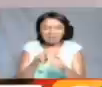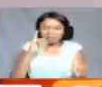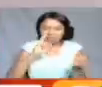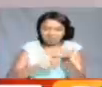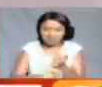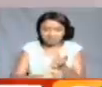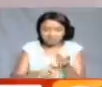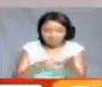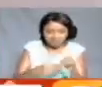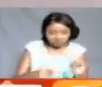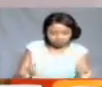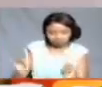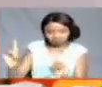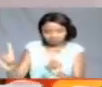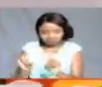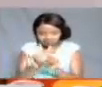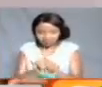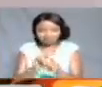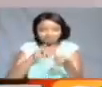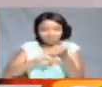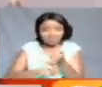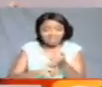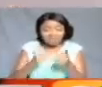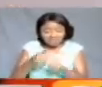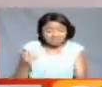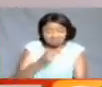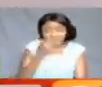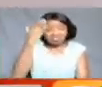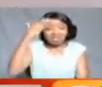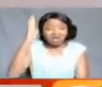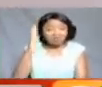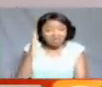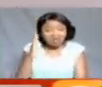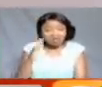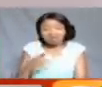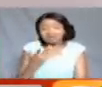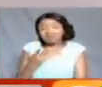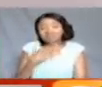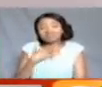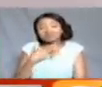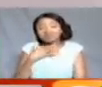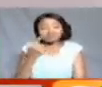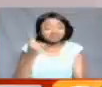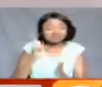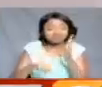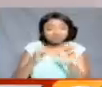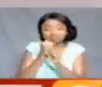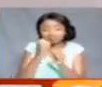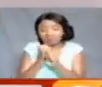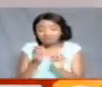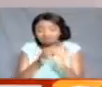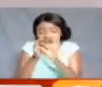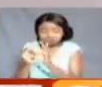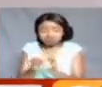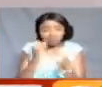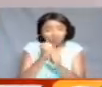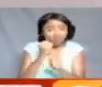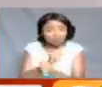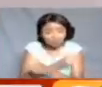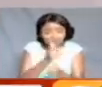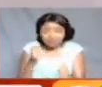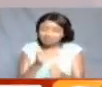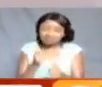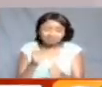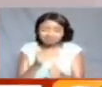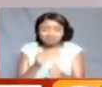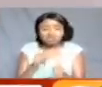people are coming together who are not self-aware, and they don't know what it takes for the union to work. So I think what we need are